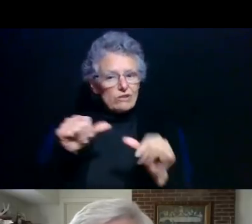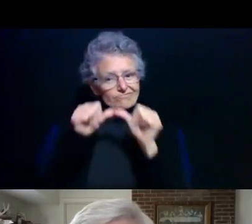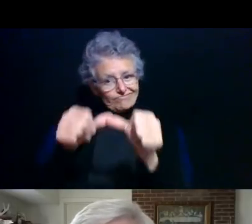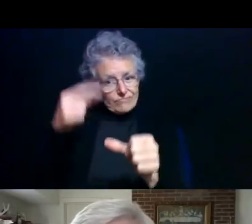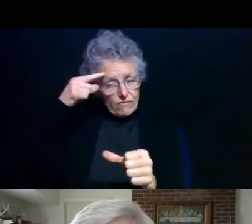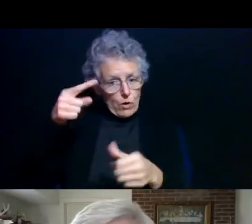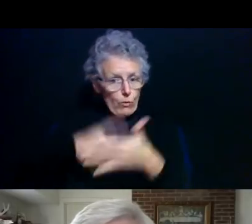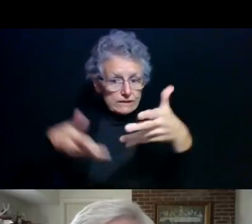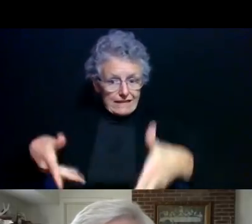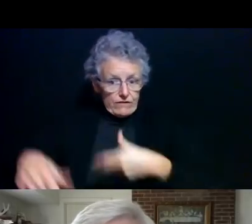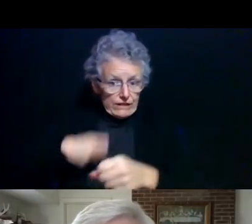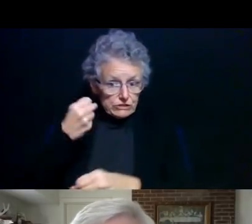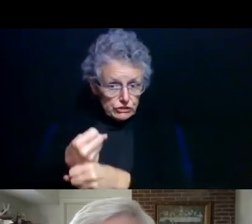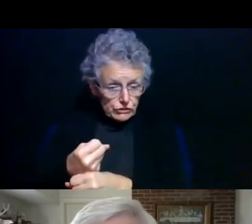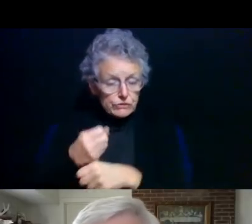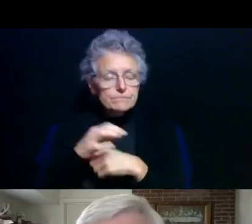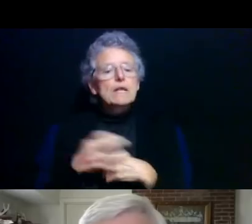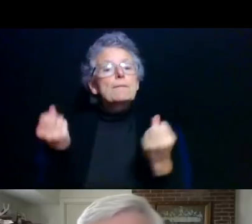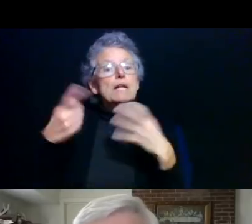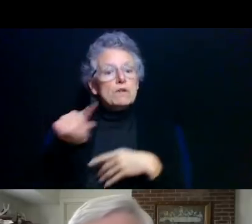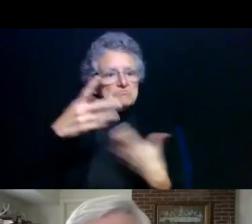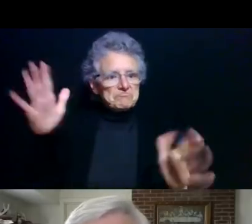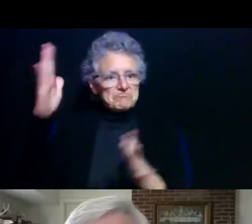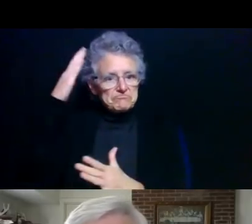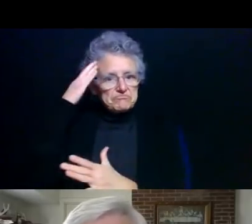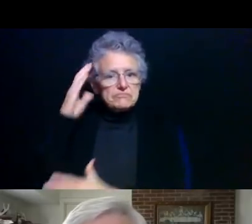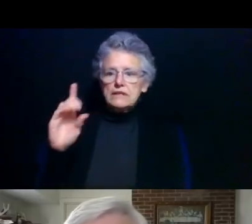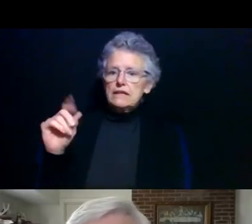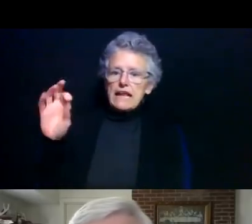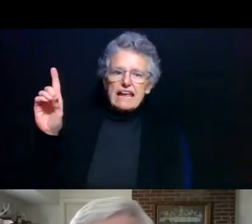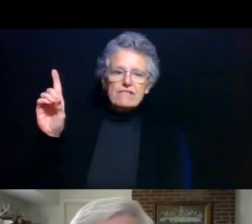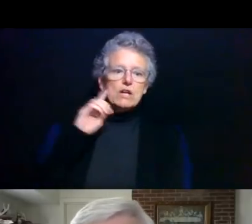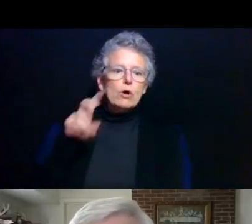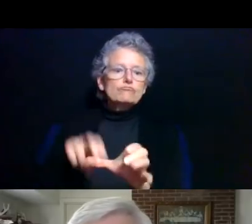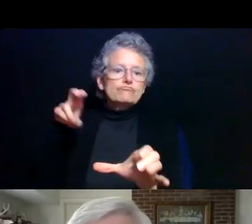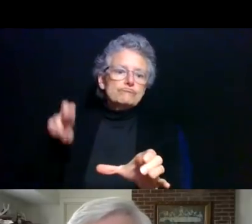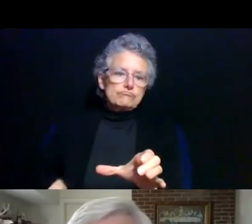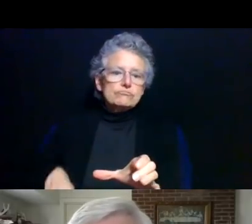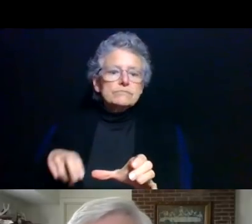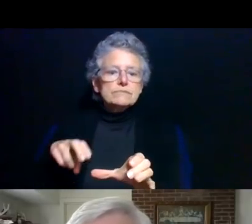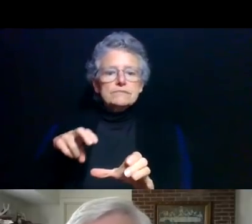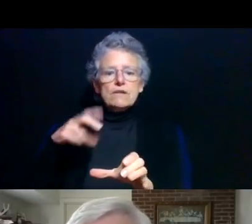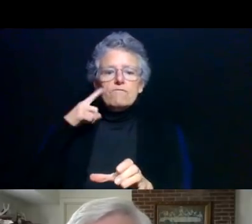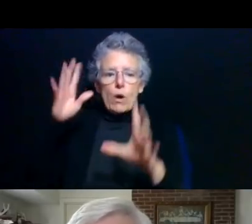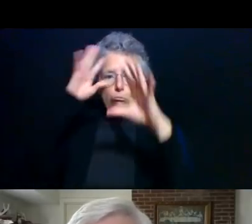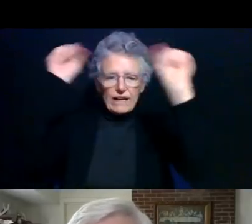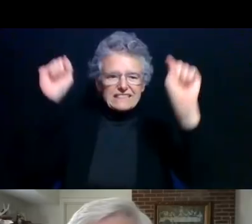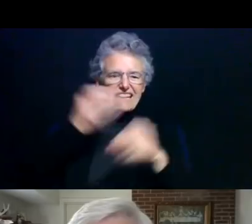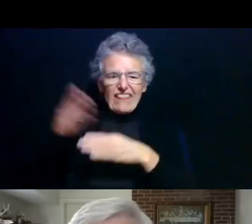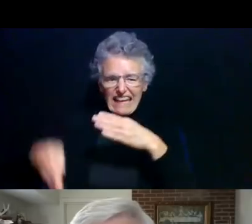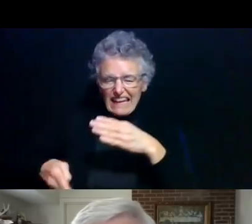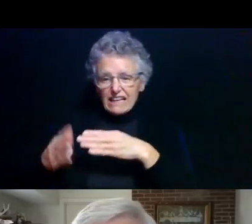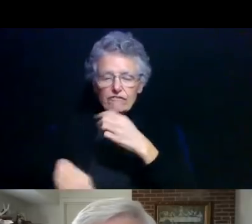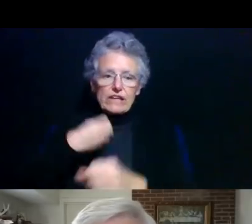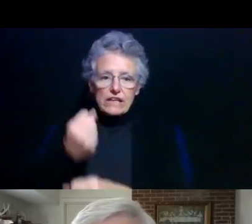year. Many of you are aware that David Spollinger will be stepping down from his role as UMHS president at the end of the year.